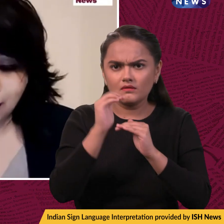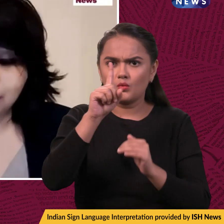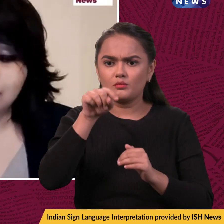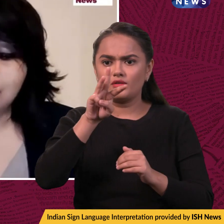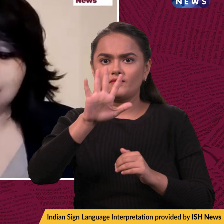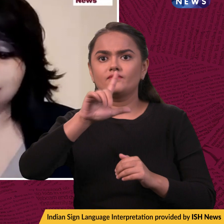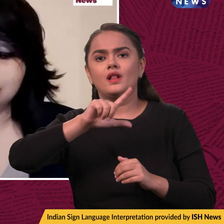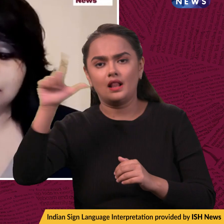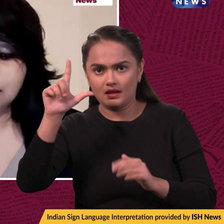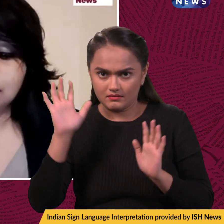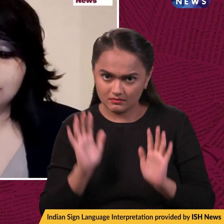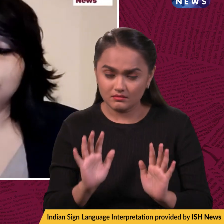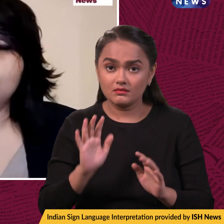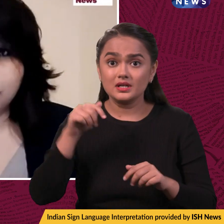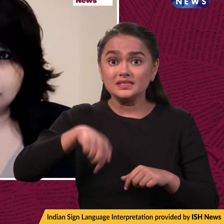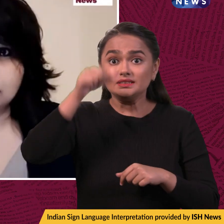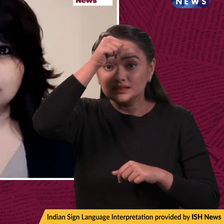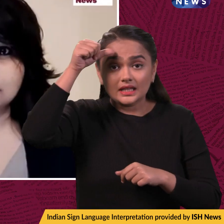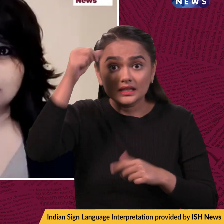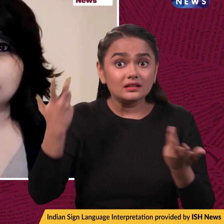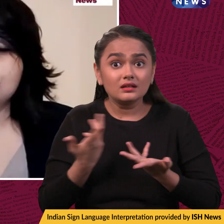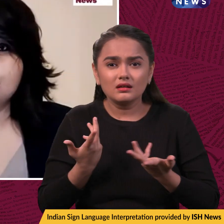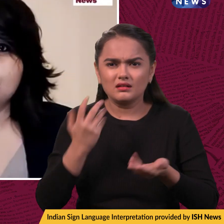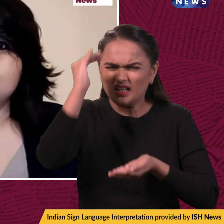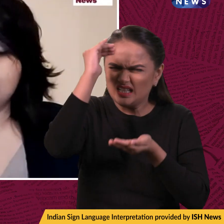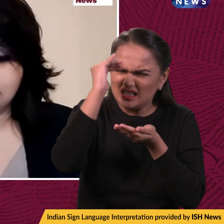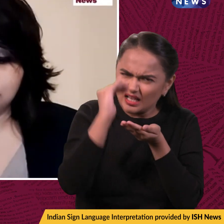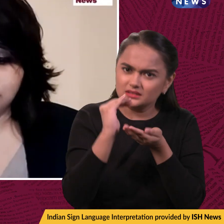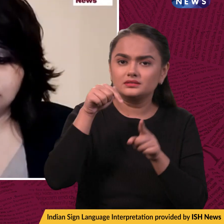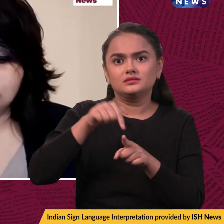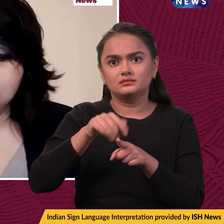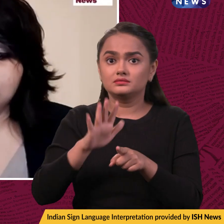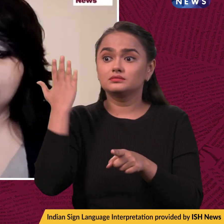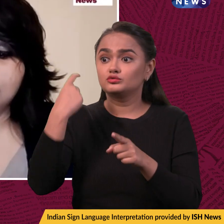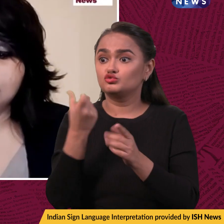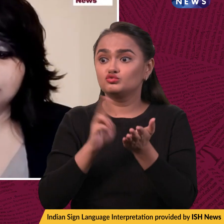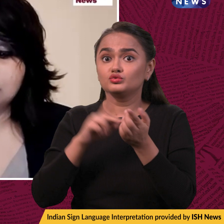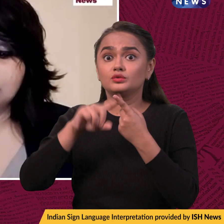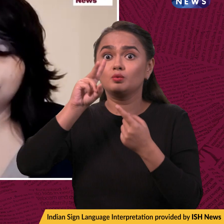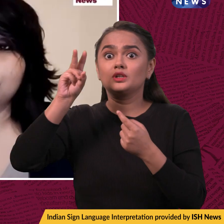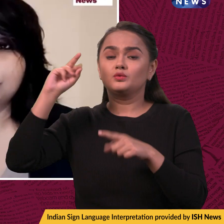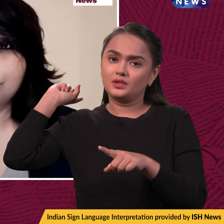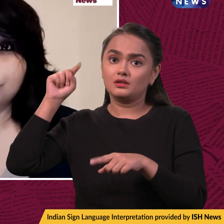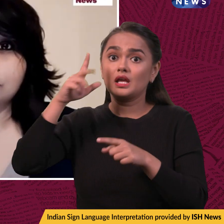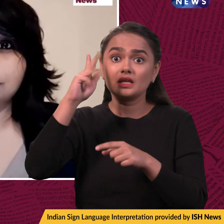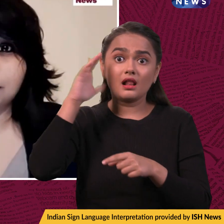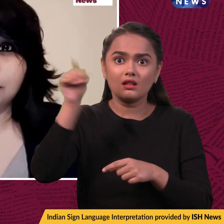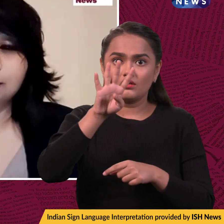1.35 lakh as of Sunday, the lowest since June 2020. Now, Kerala, in the meantime,